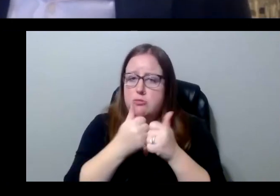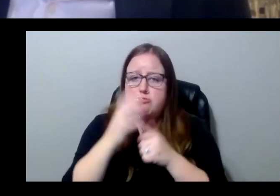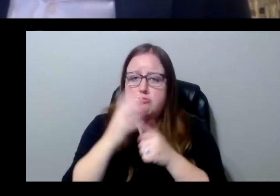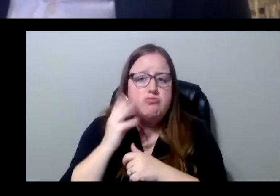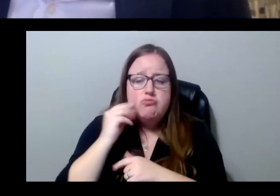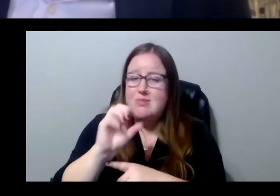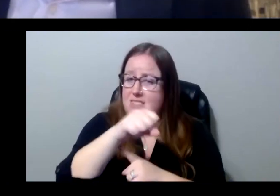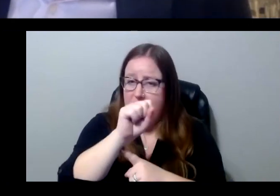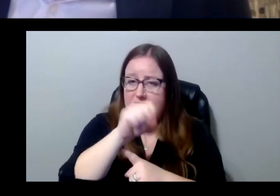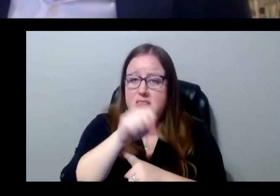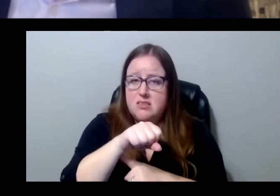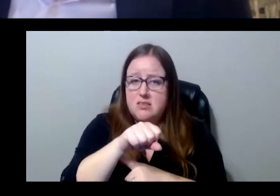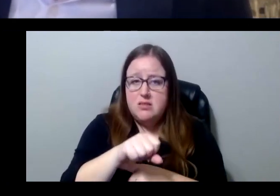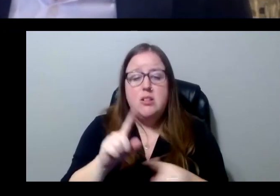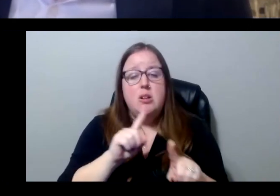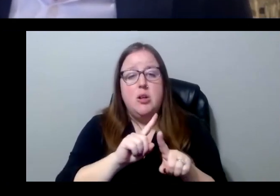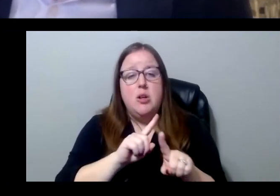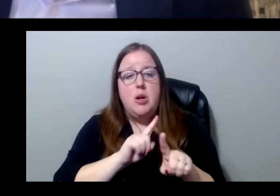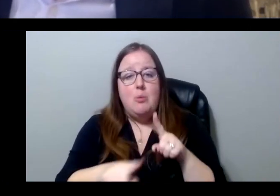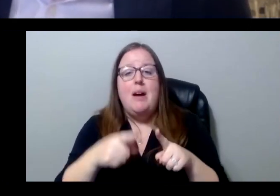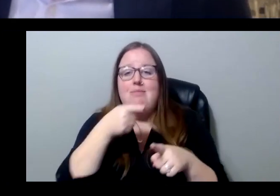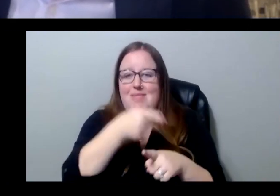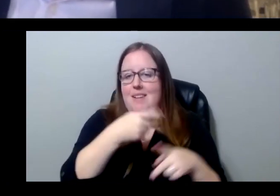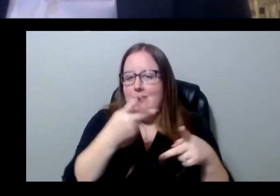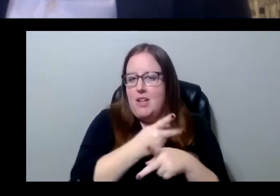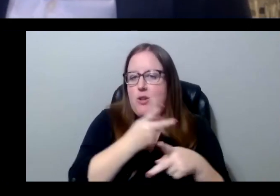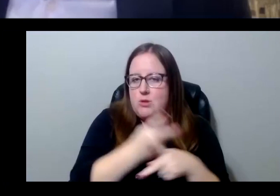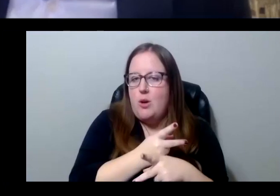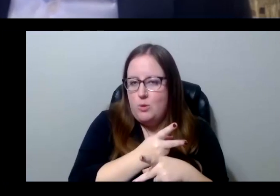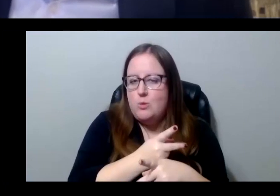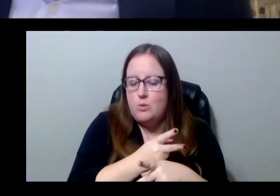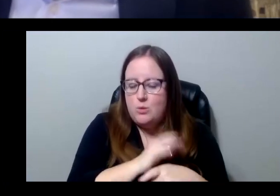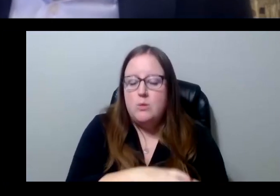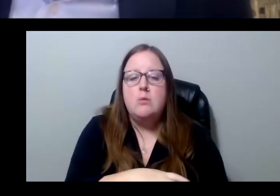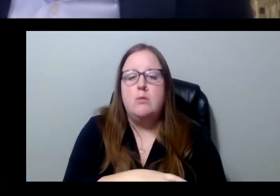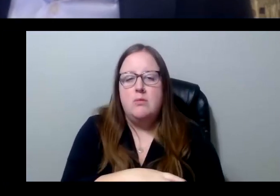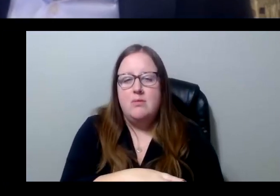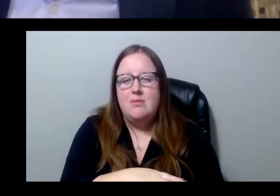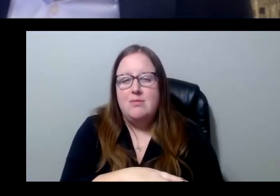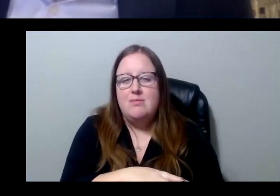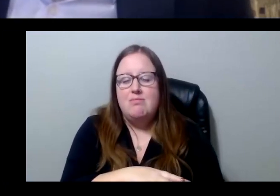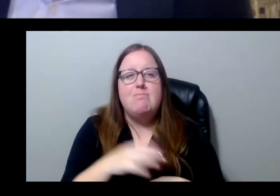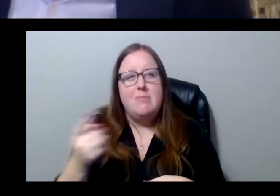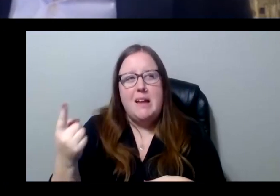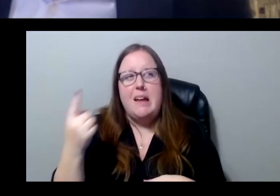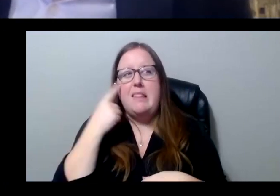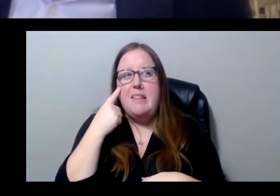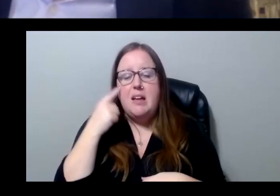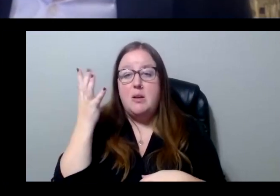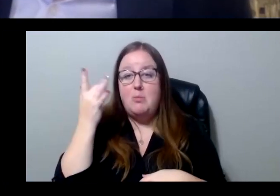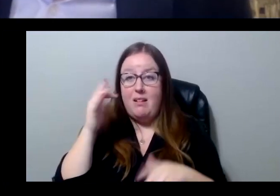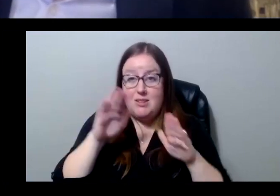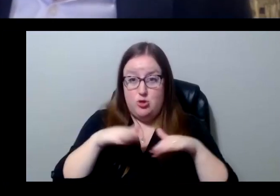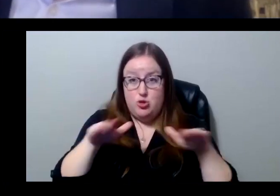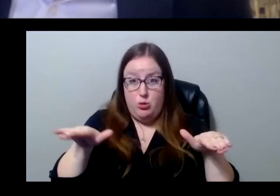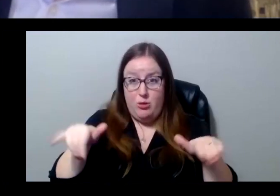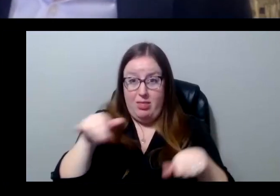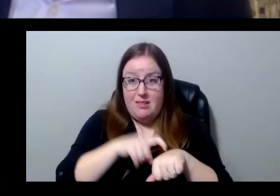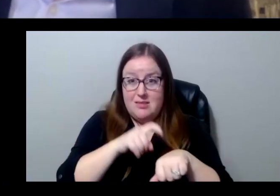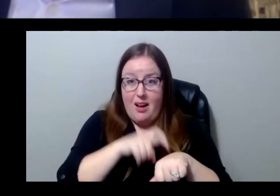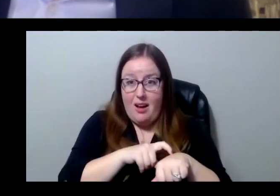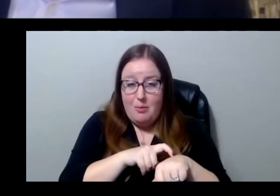many of our viewers, listeners have that as well in the background. America has so many immigrant families in it. And these